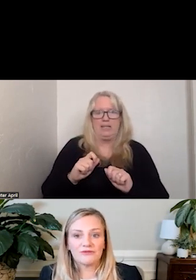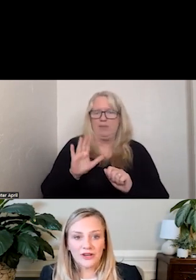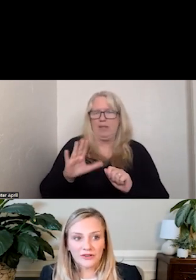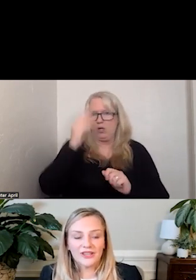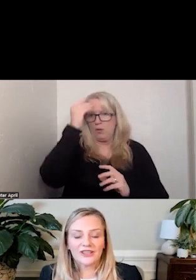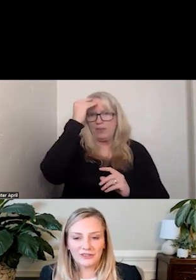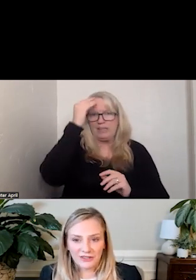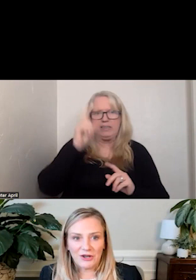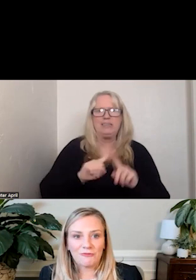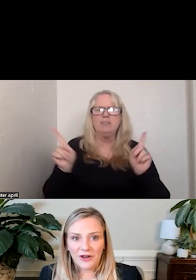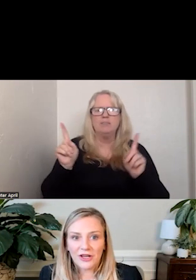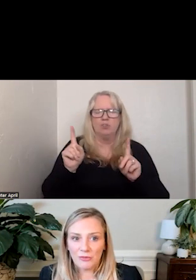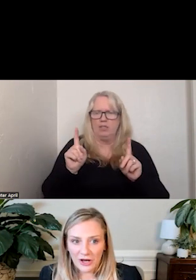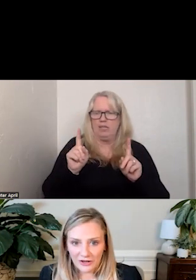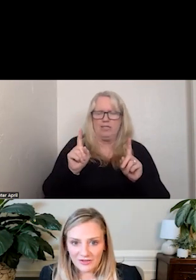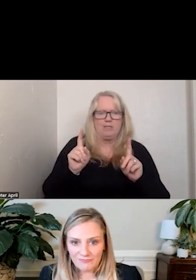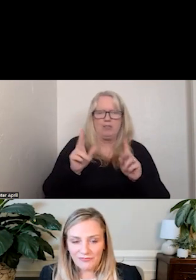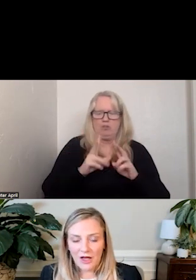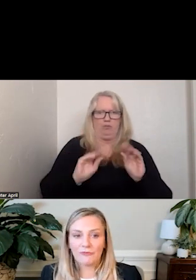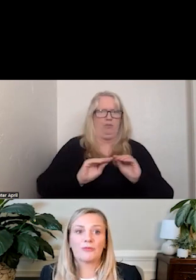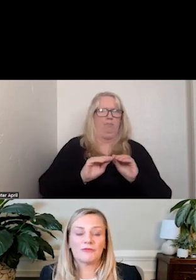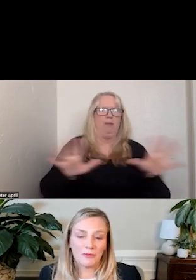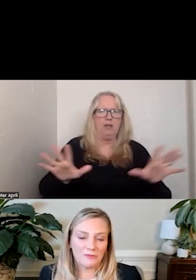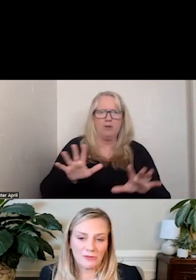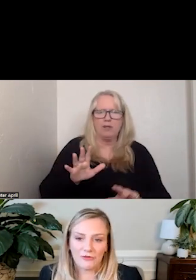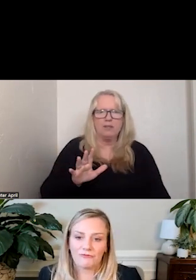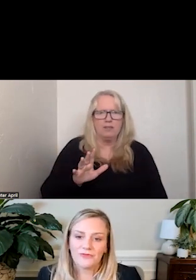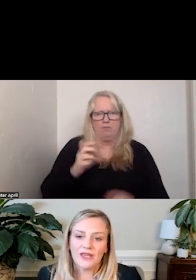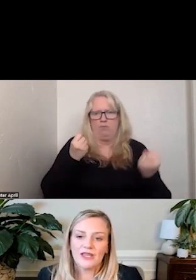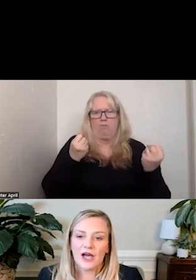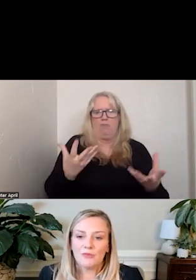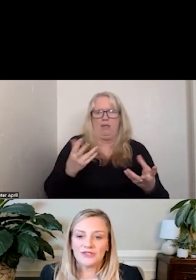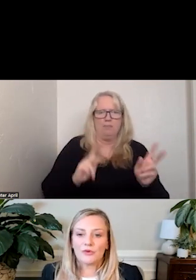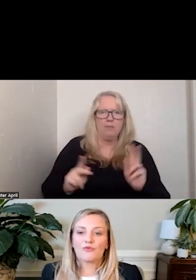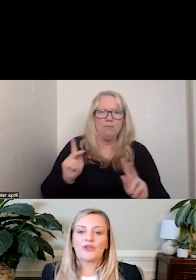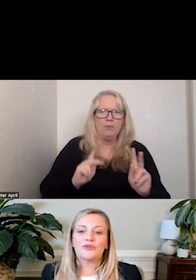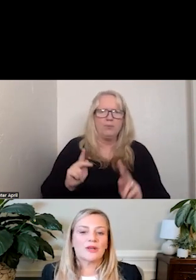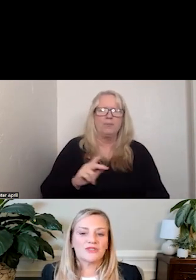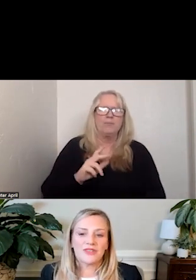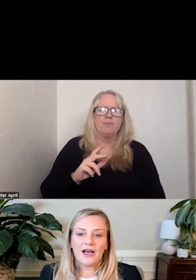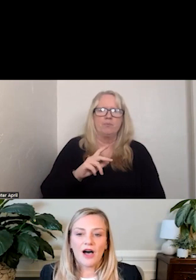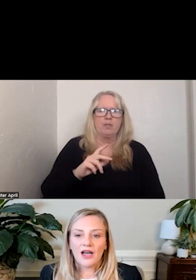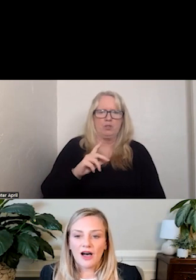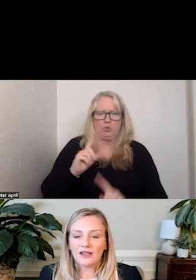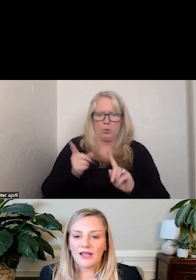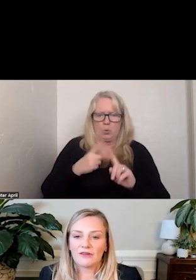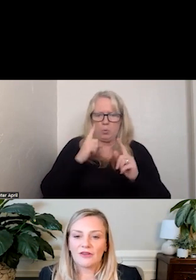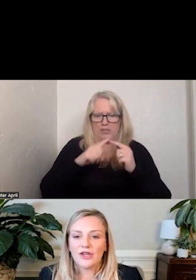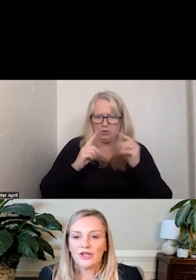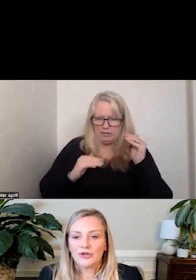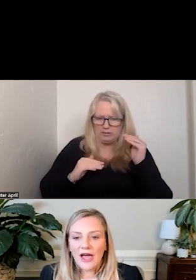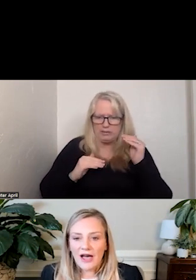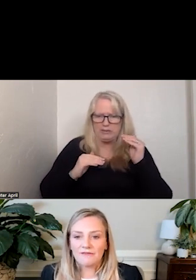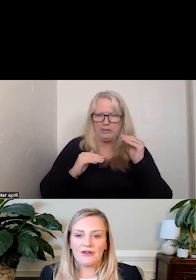becomes very apparent for many people. So when you get up to that hot